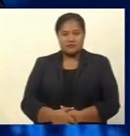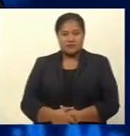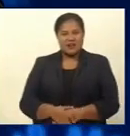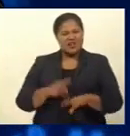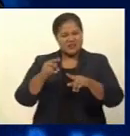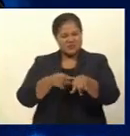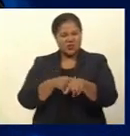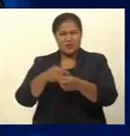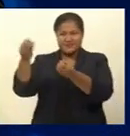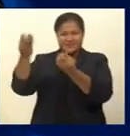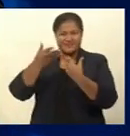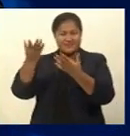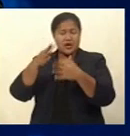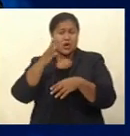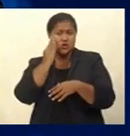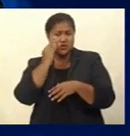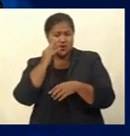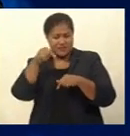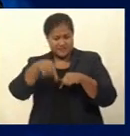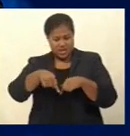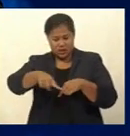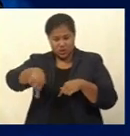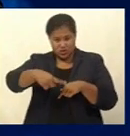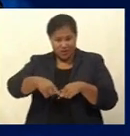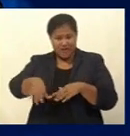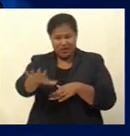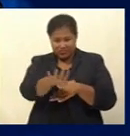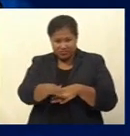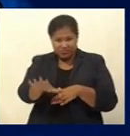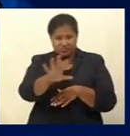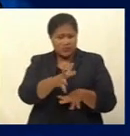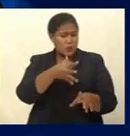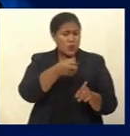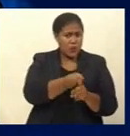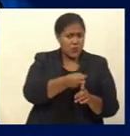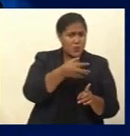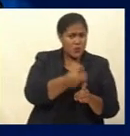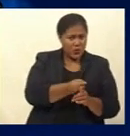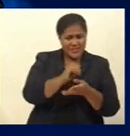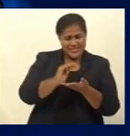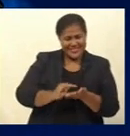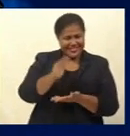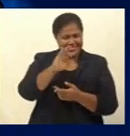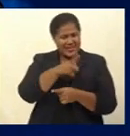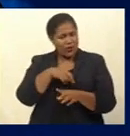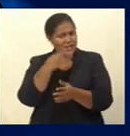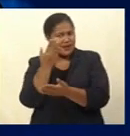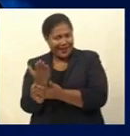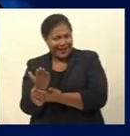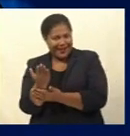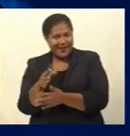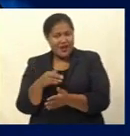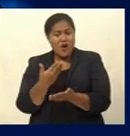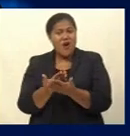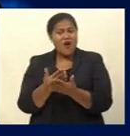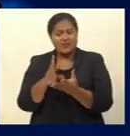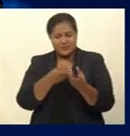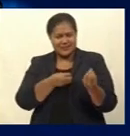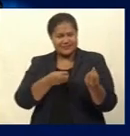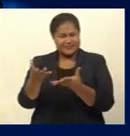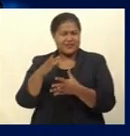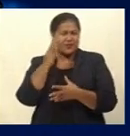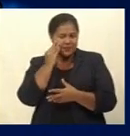Slow supply of sugar in the Greater Suva area is affecting bakeries which rely heavily on the efficiency of this